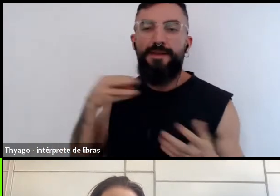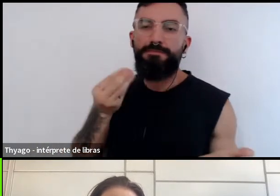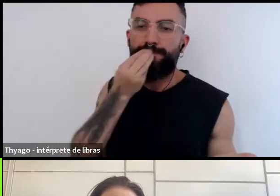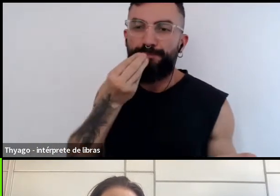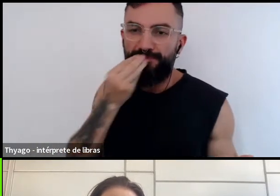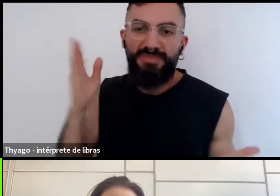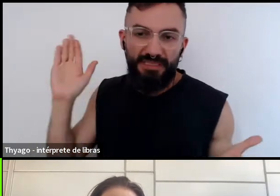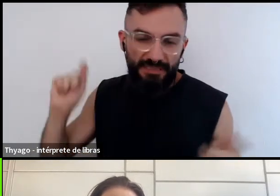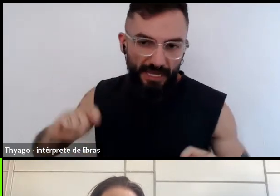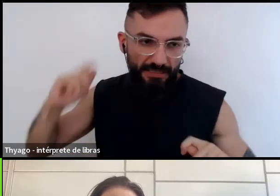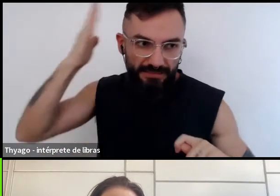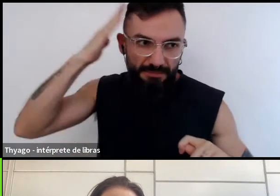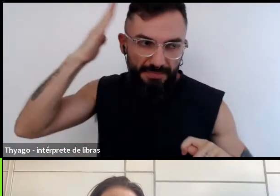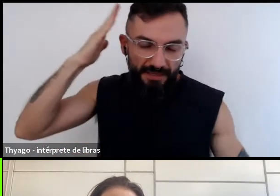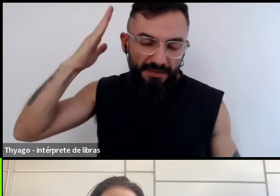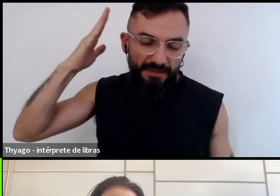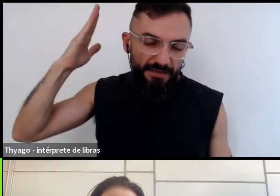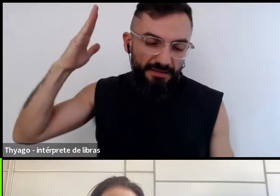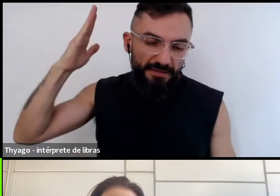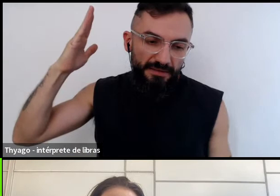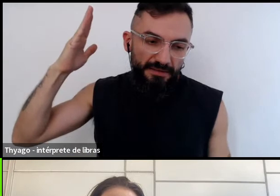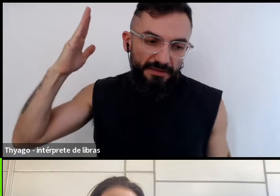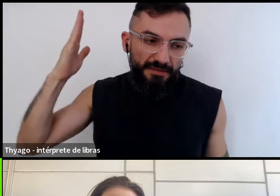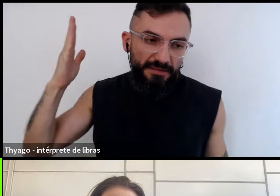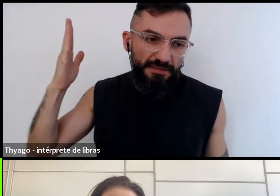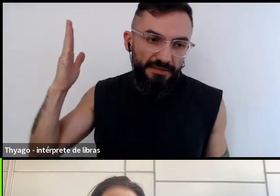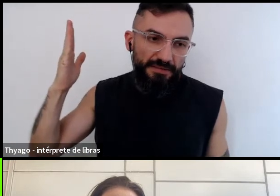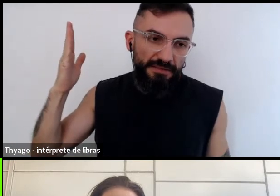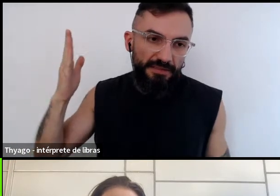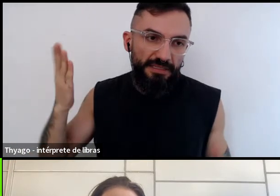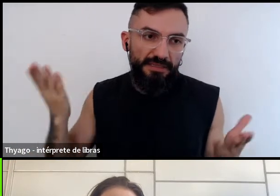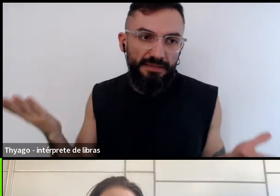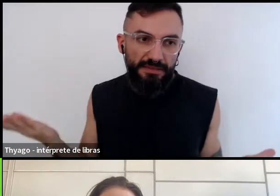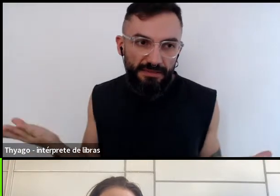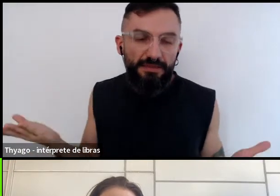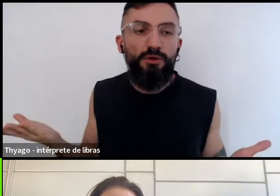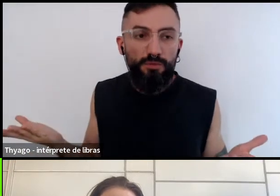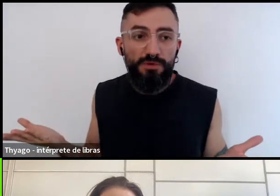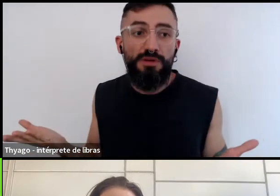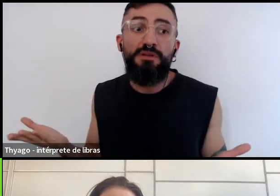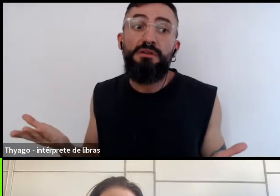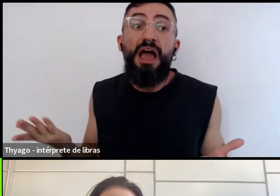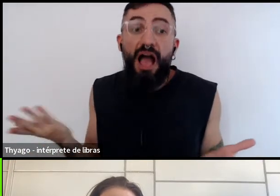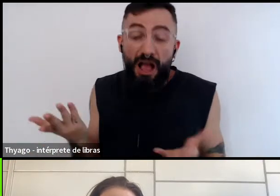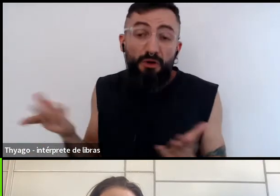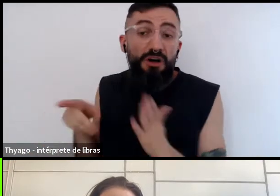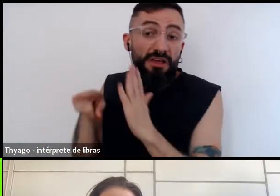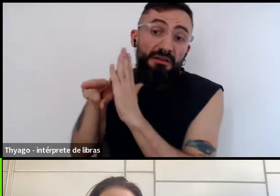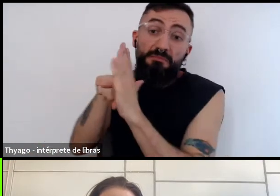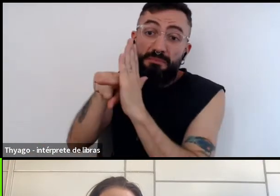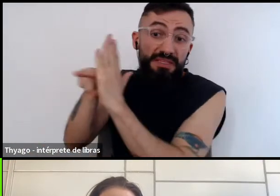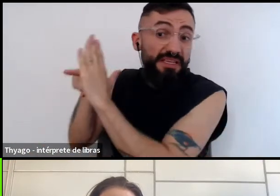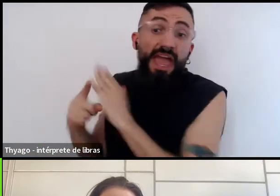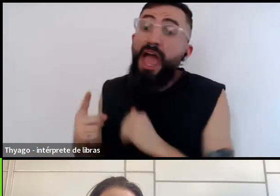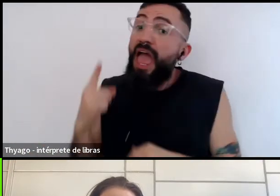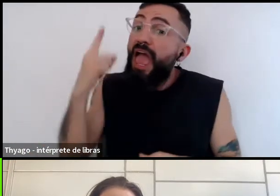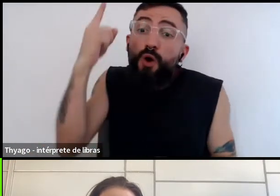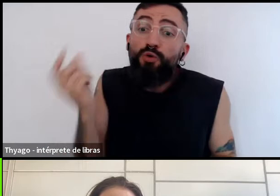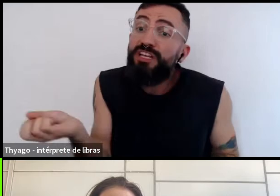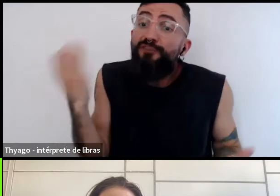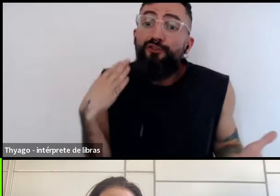differently. So yeah, so far that's the best resource we have, folk